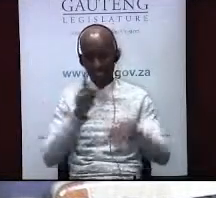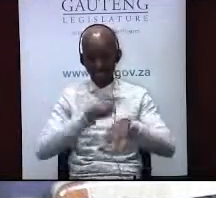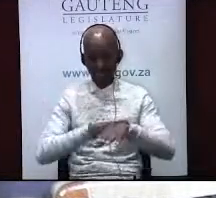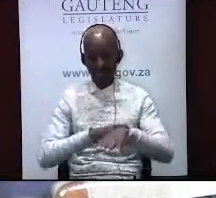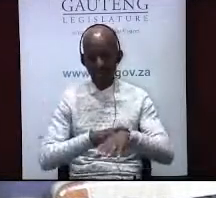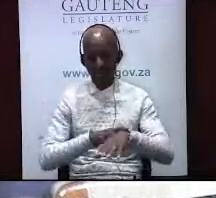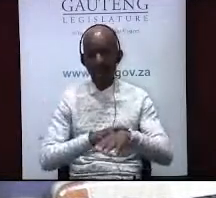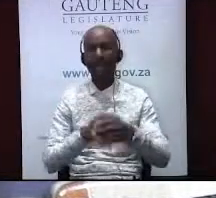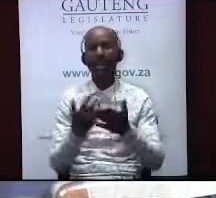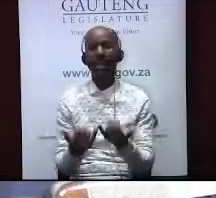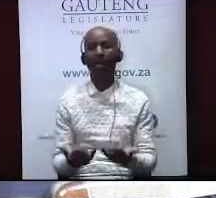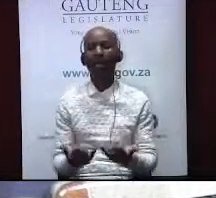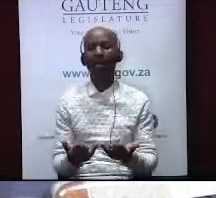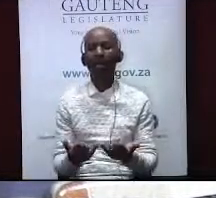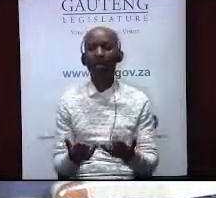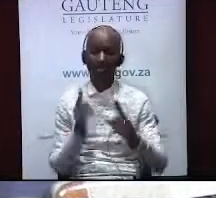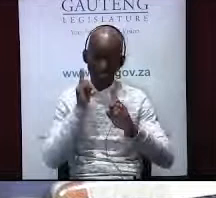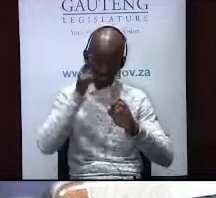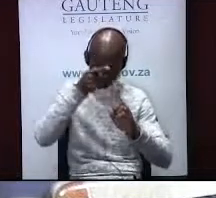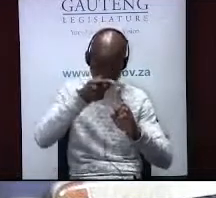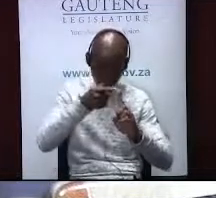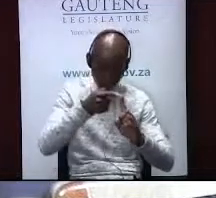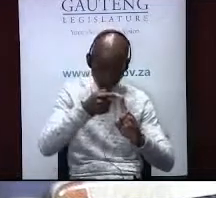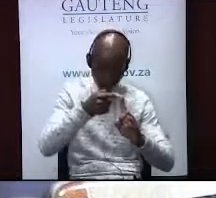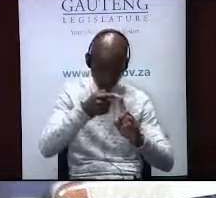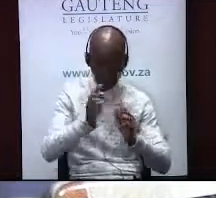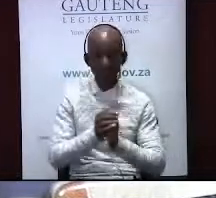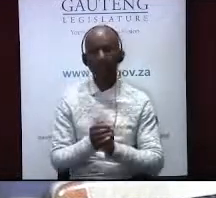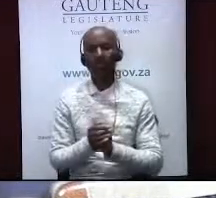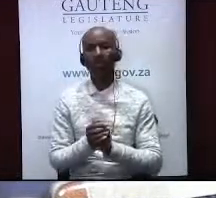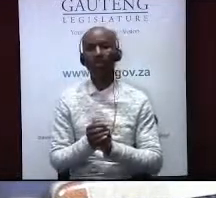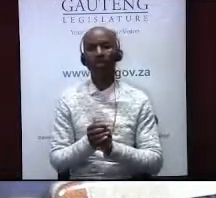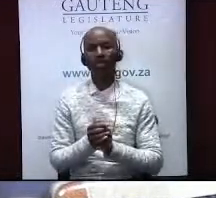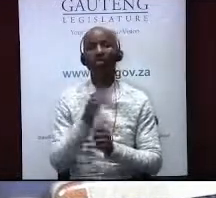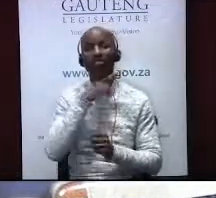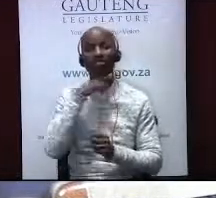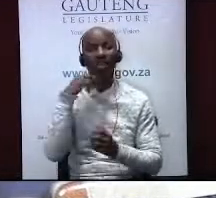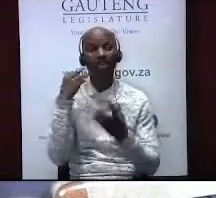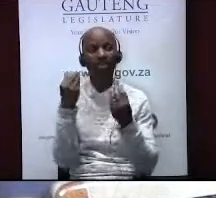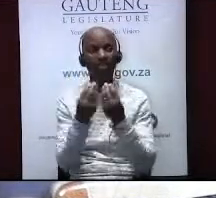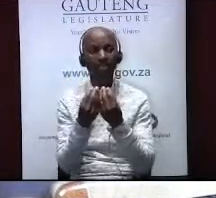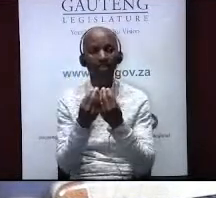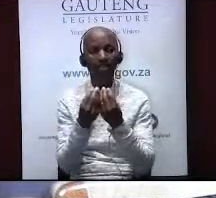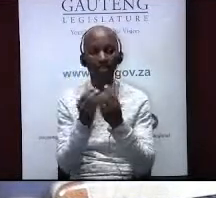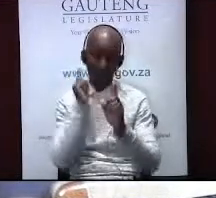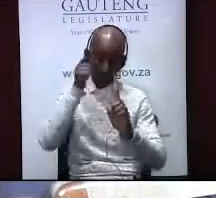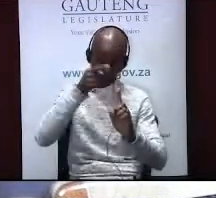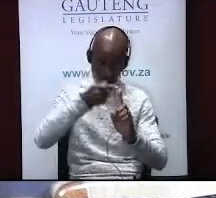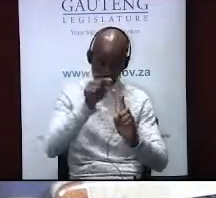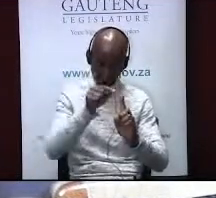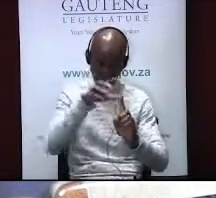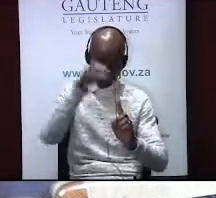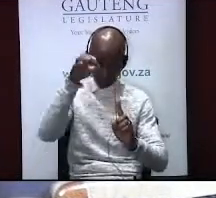time so let's stick to the drill and be on point